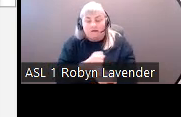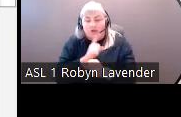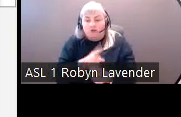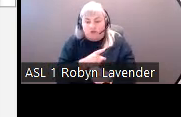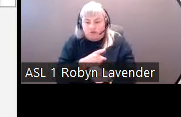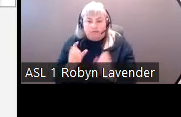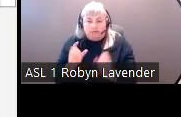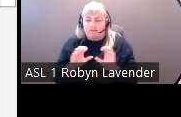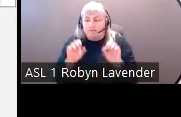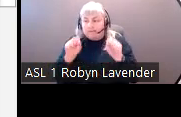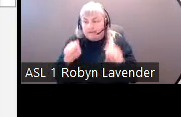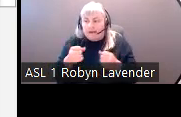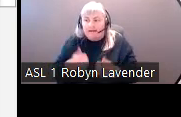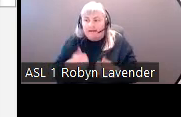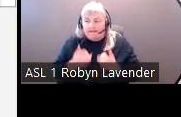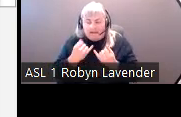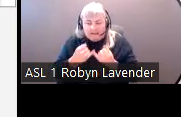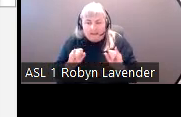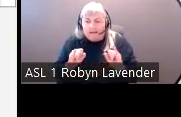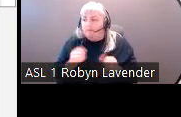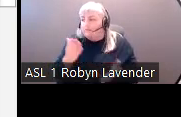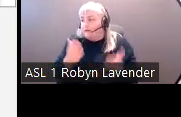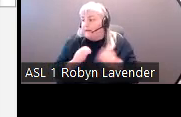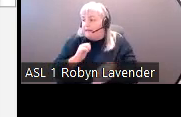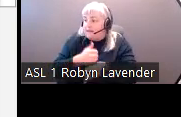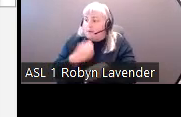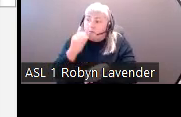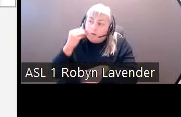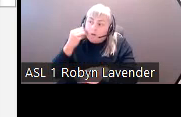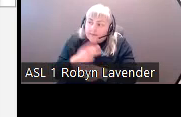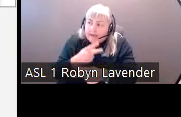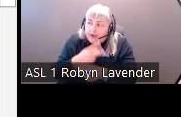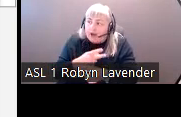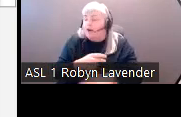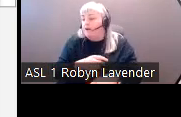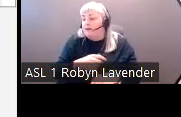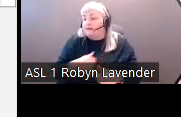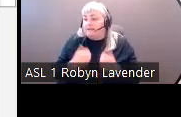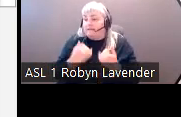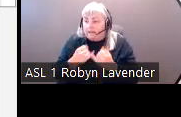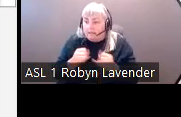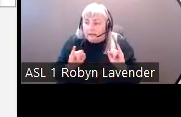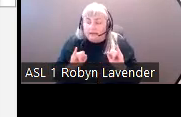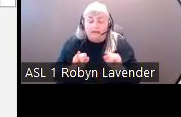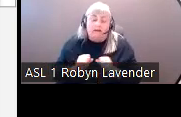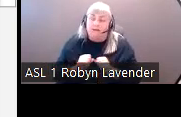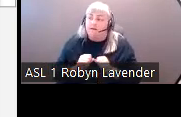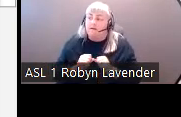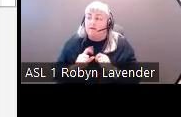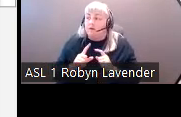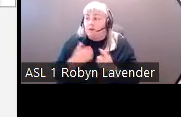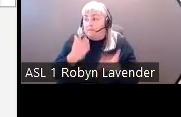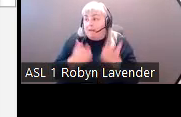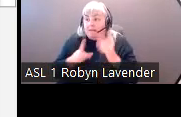independently. So maybe that's setting up some home care to continue to live independently. Maybe when they came into our